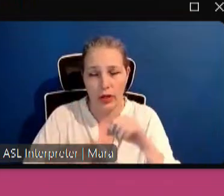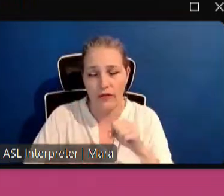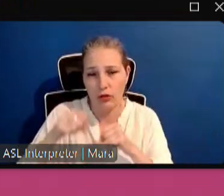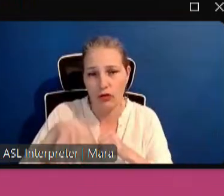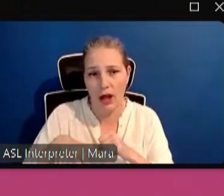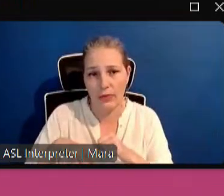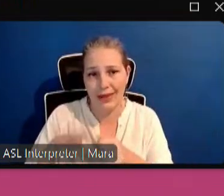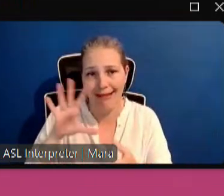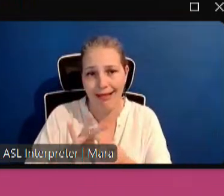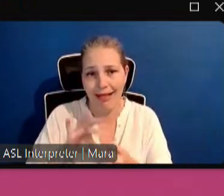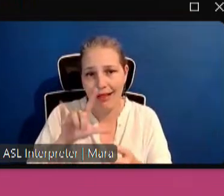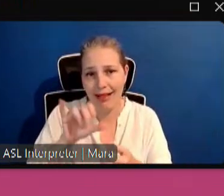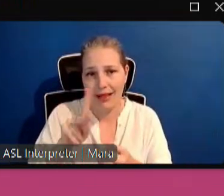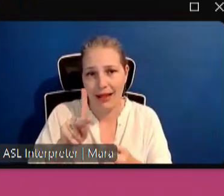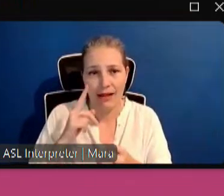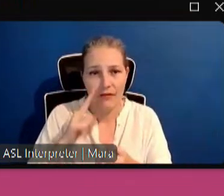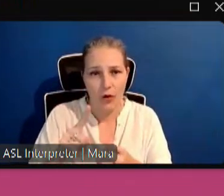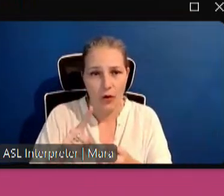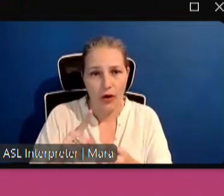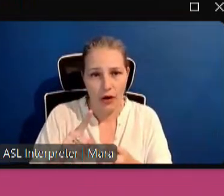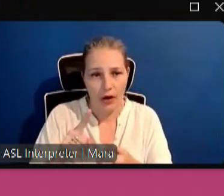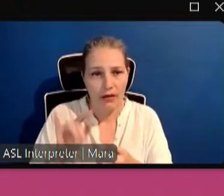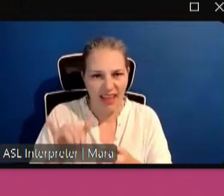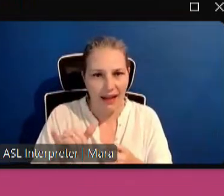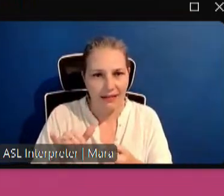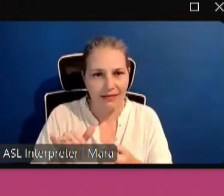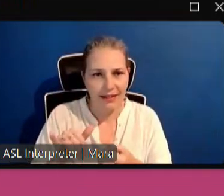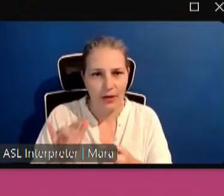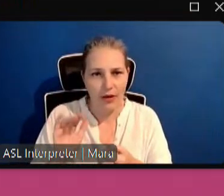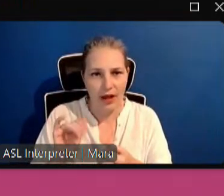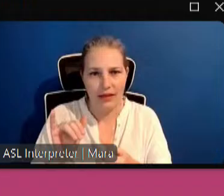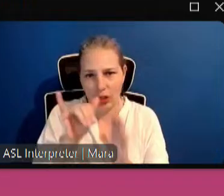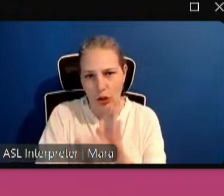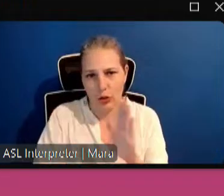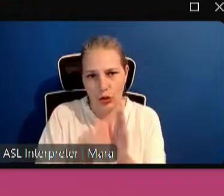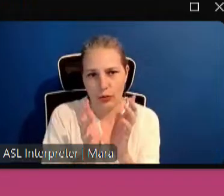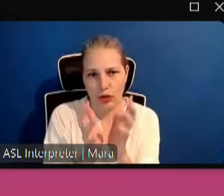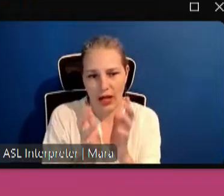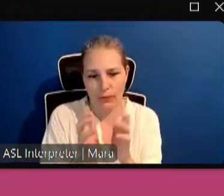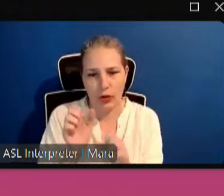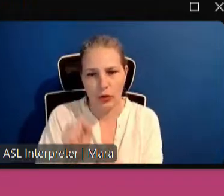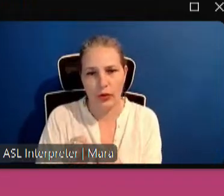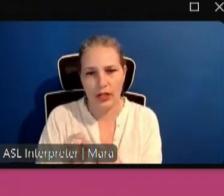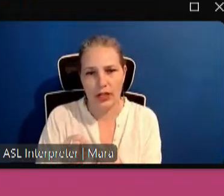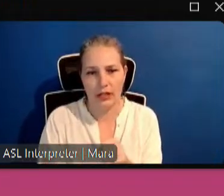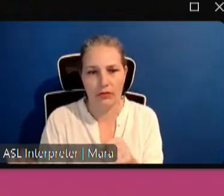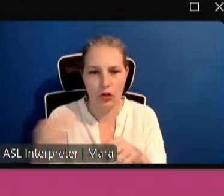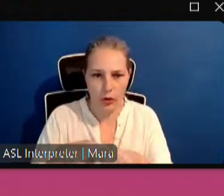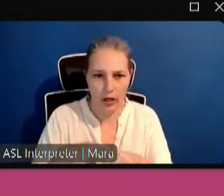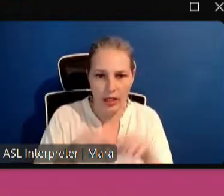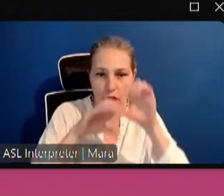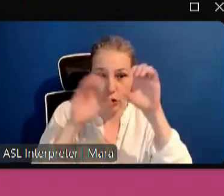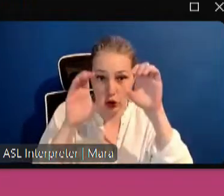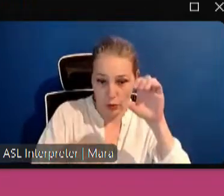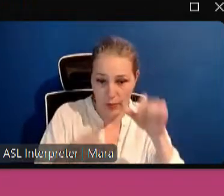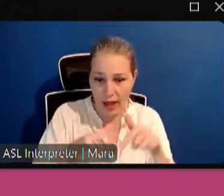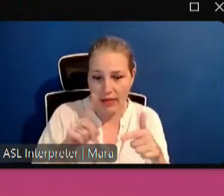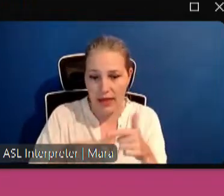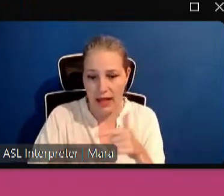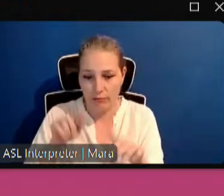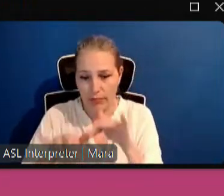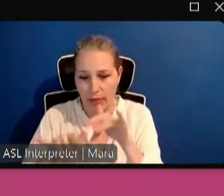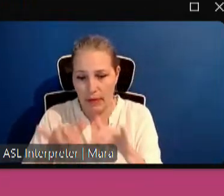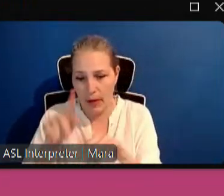chat. Join us on Zoom and use the question and answer function on the Zoom platform to submit your questions, and